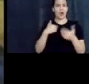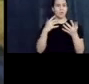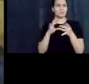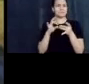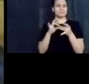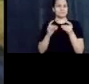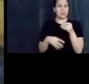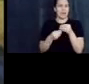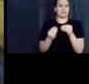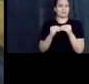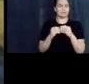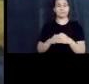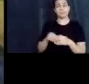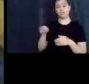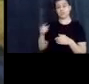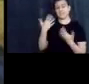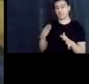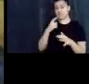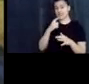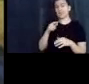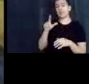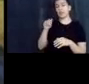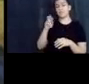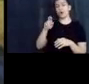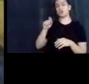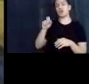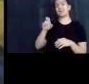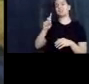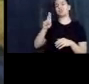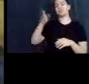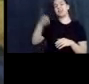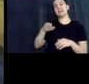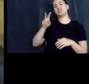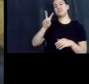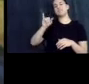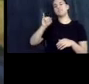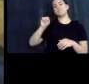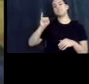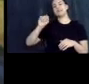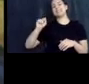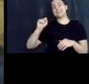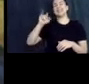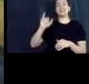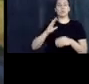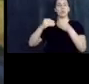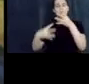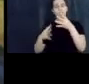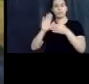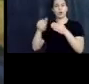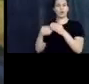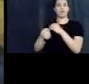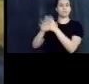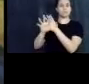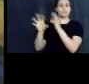just said, you can go to lamar.edu/visit to see kind of all of the sessions that we have set up. We're